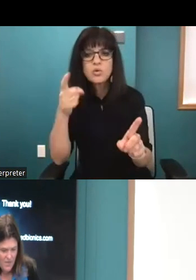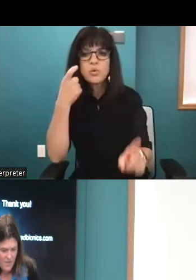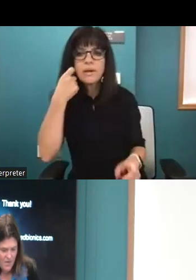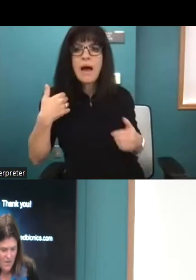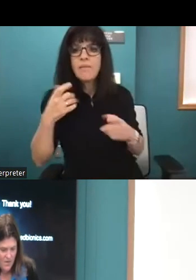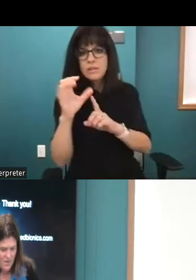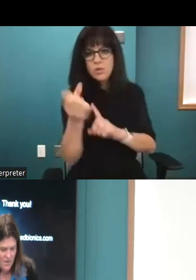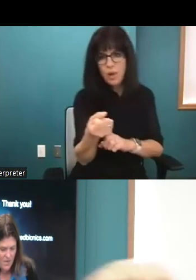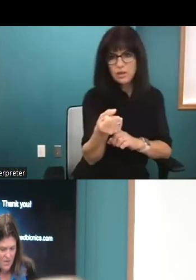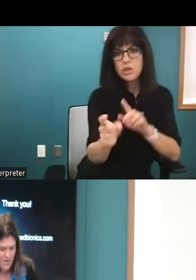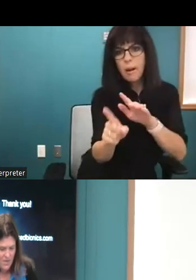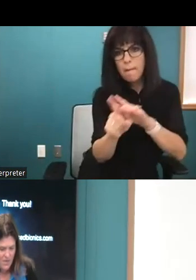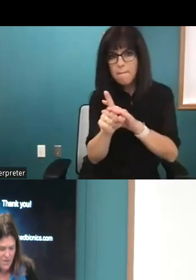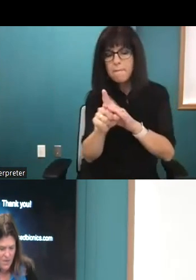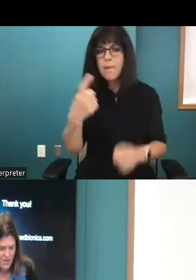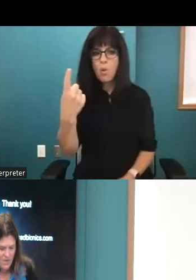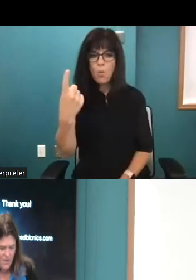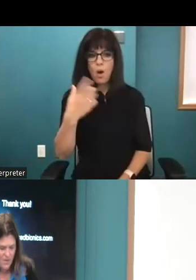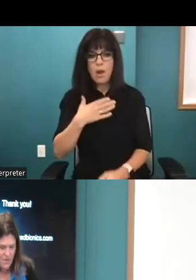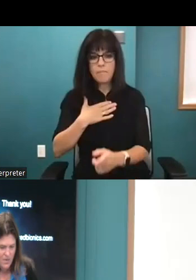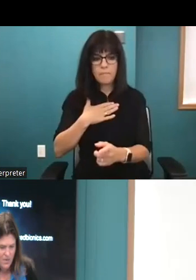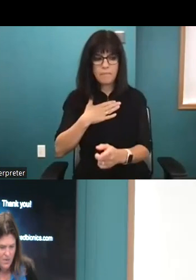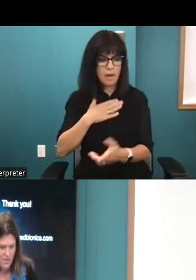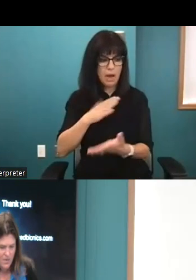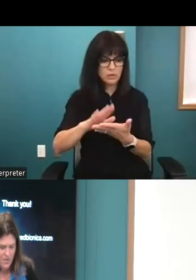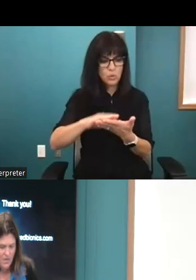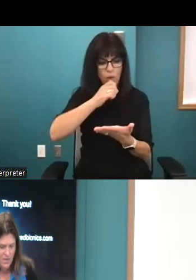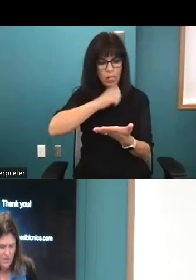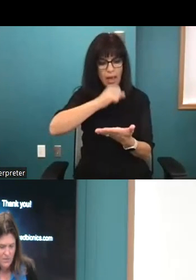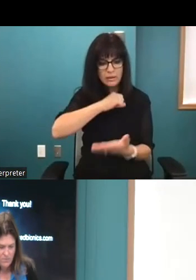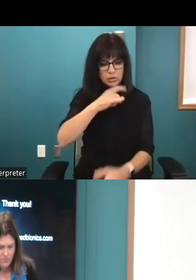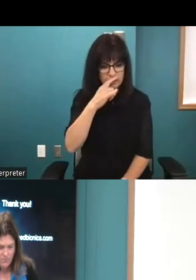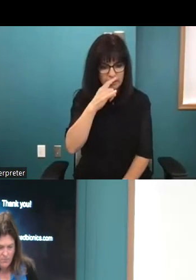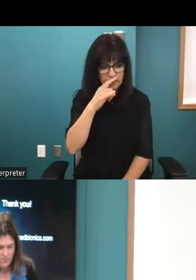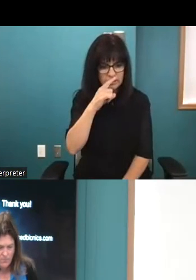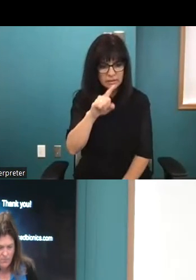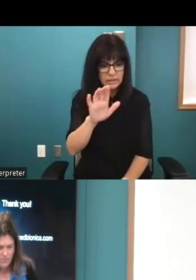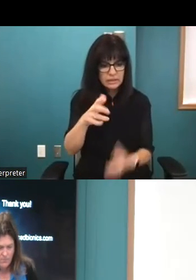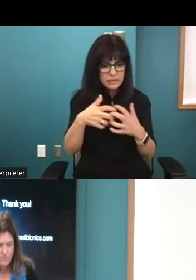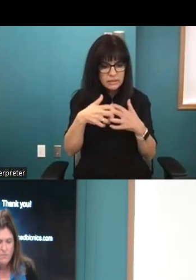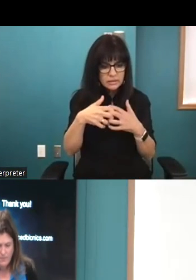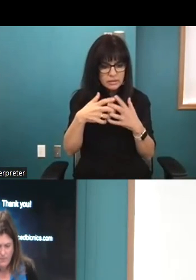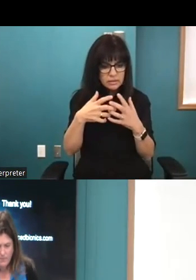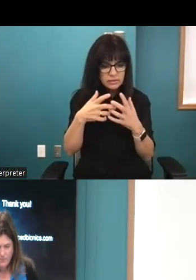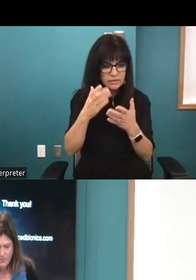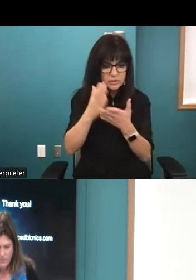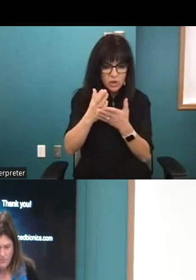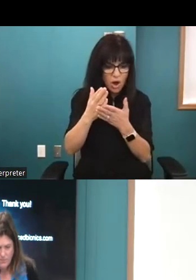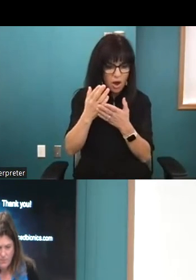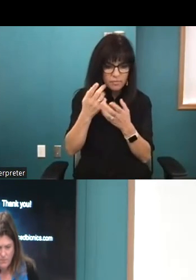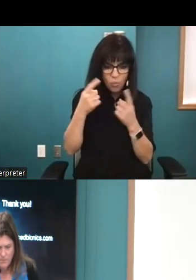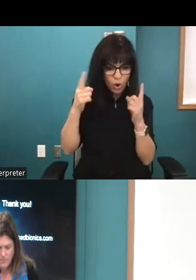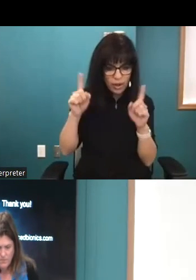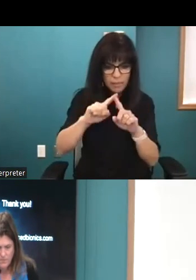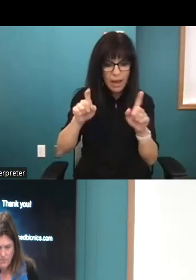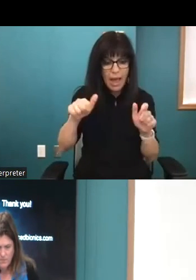where one of my school age kiddos, his processor stopped working. It had one of my Roger